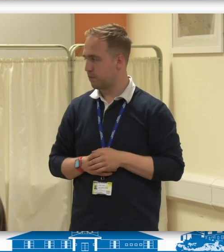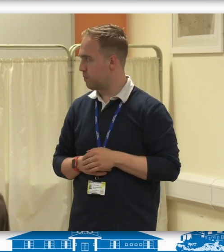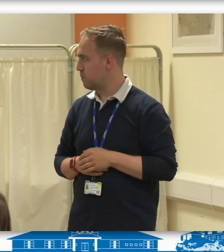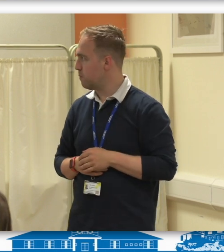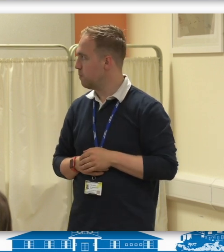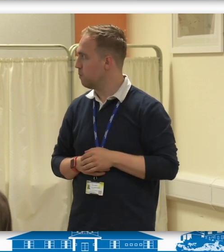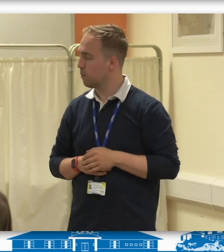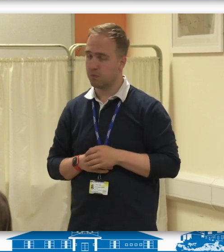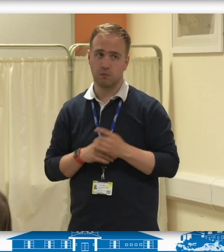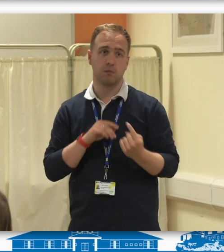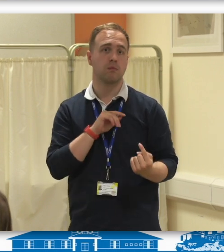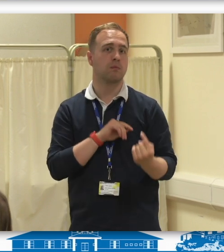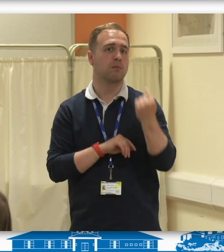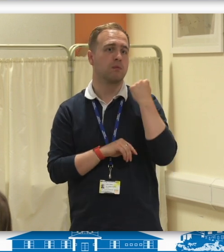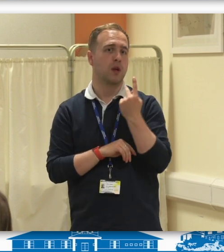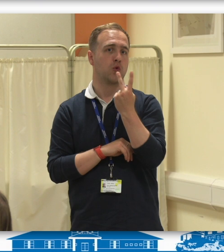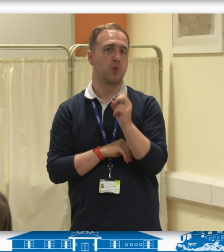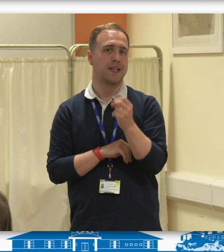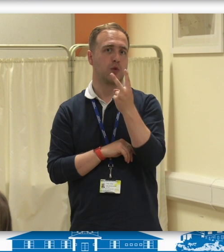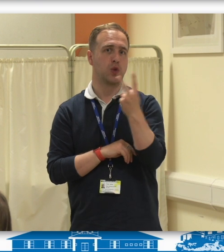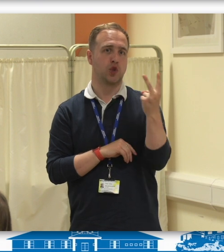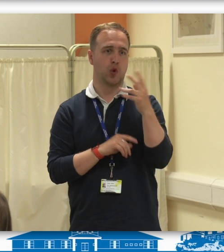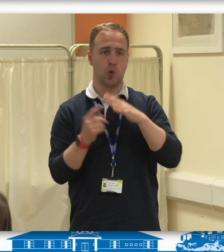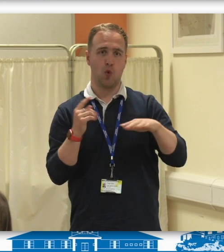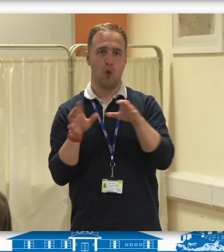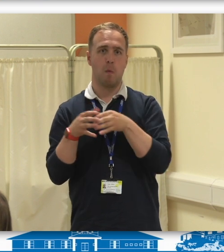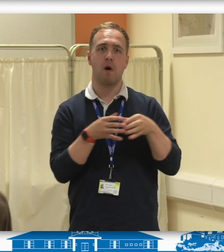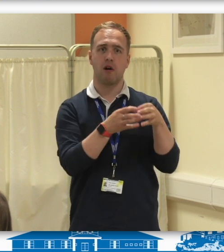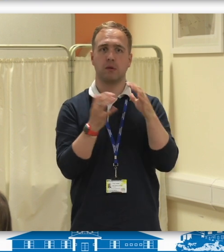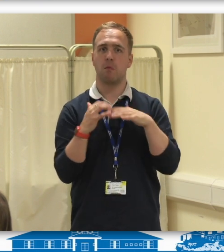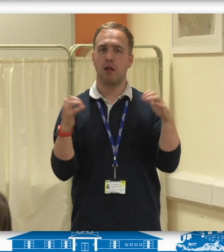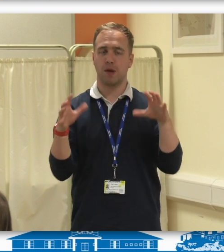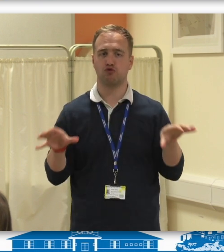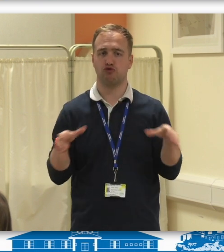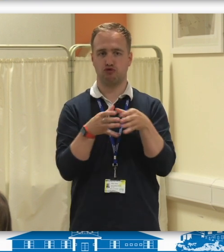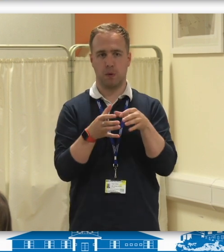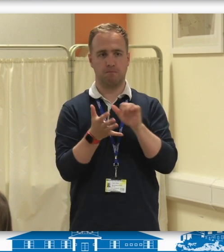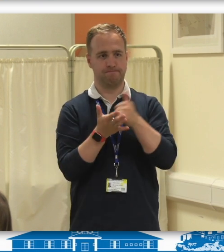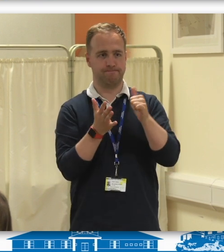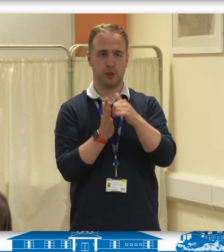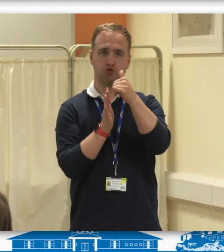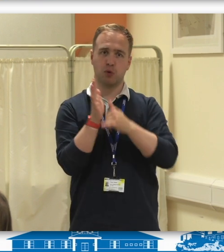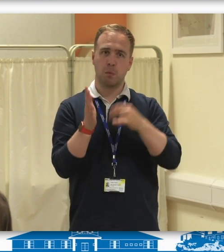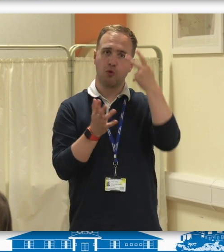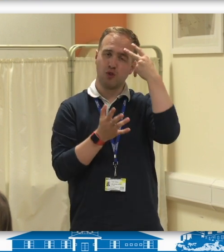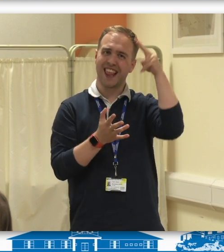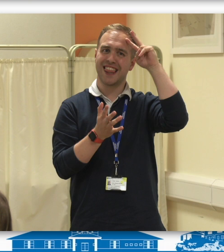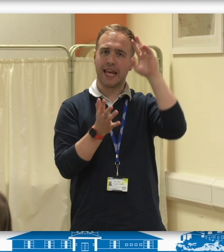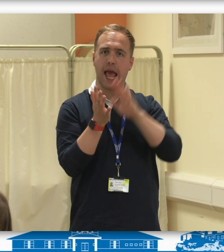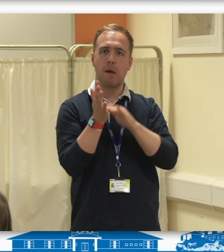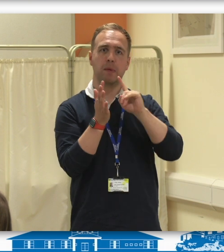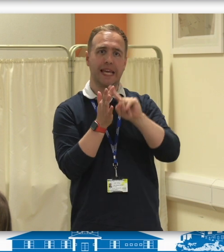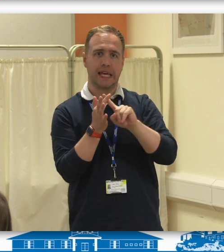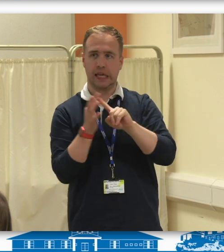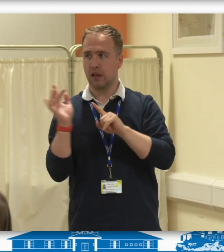In 2022, the All-Party Parliamentary Group published their report, Rethinking ME. Please see their website.